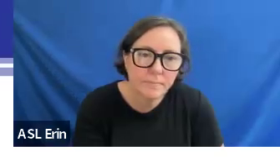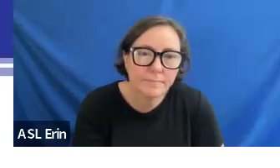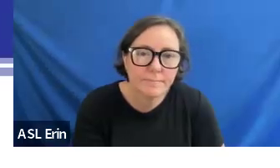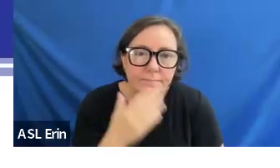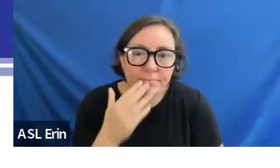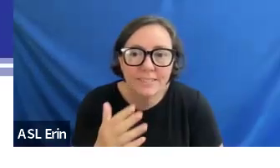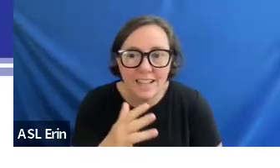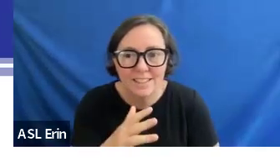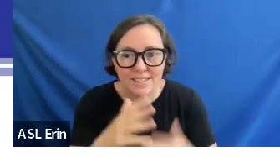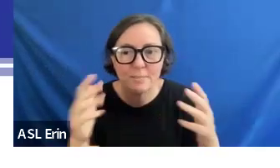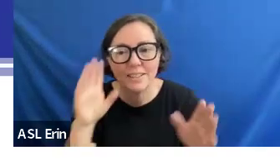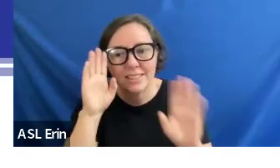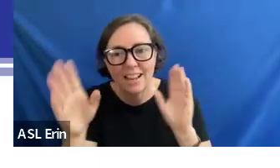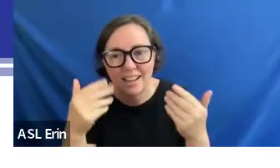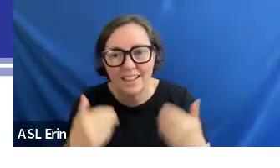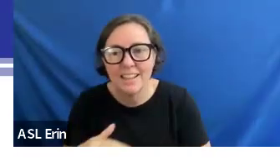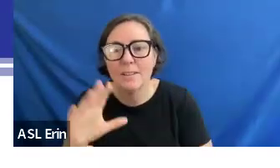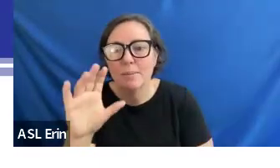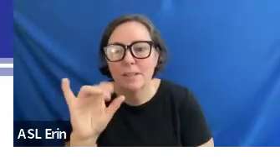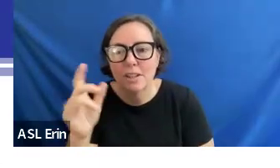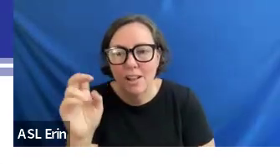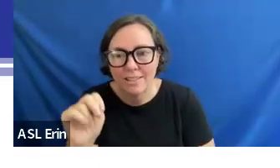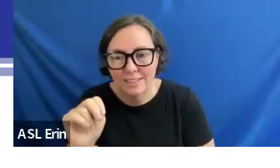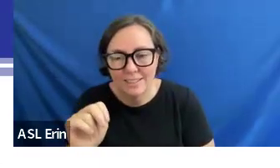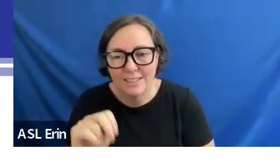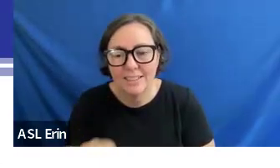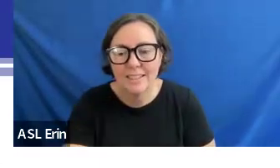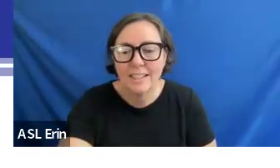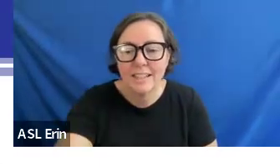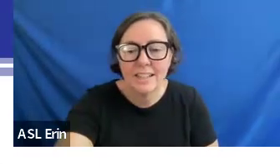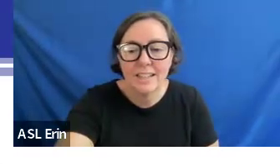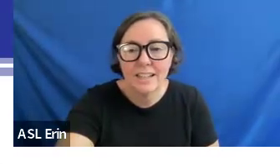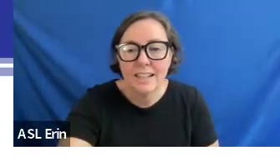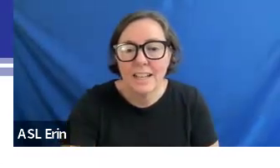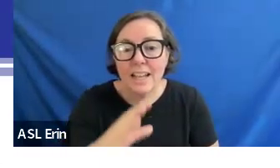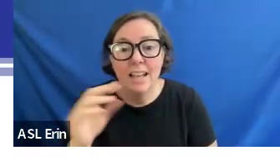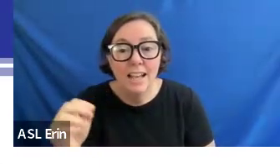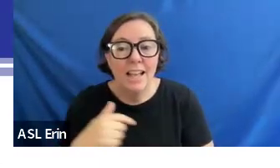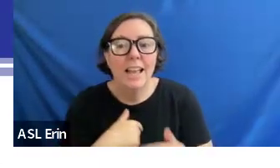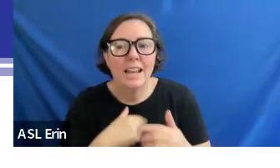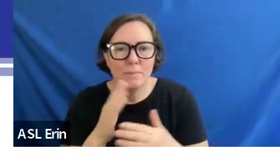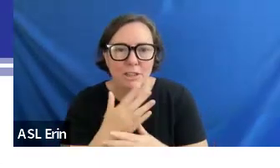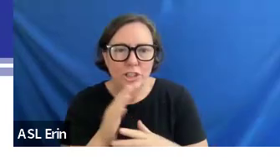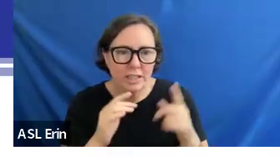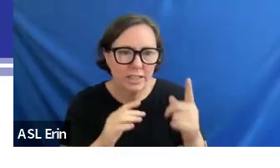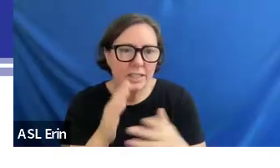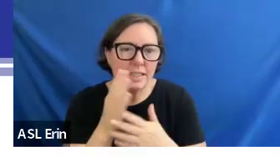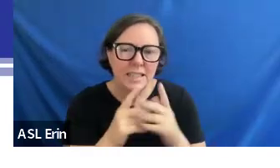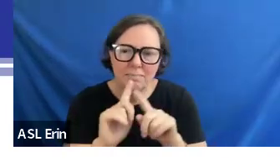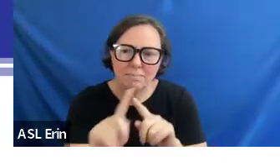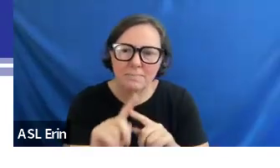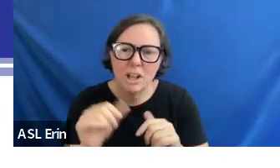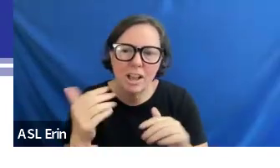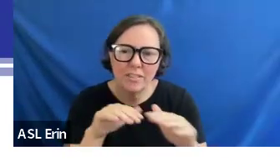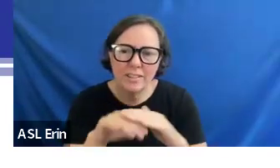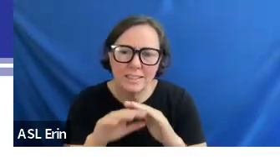Thank you so much. Hi, I'm Colleen and studied assistive technology. So I'm going to share some of the other